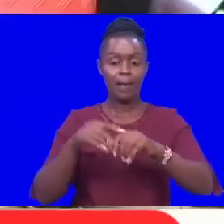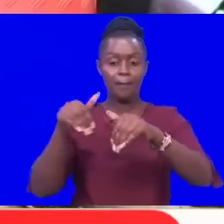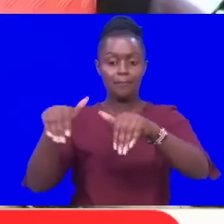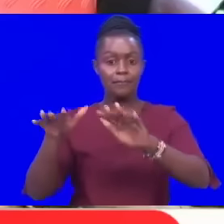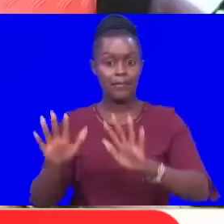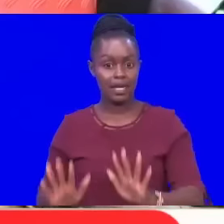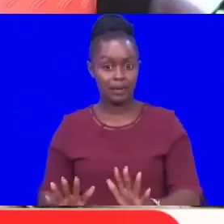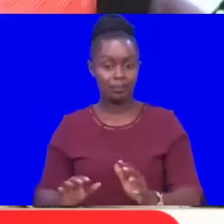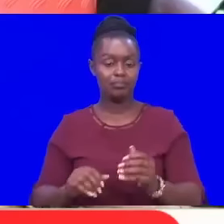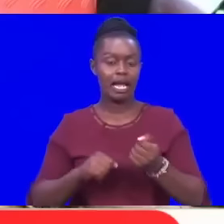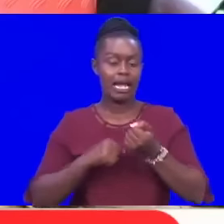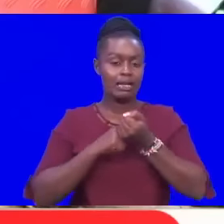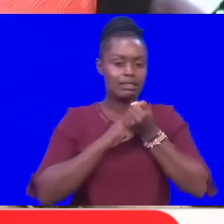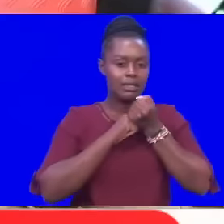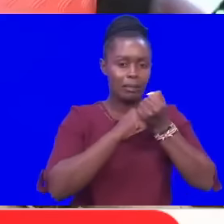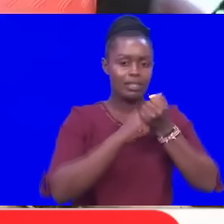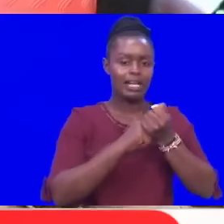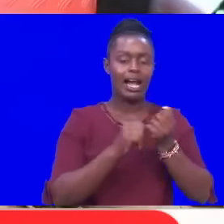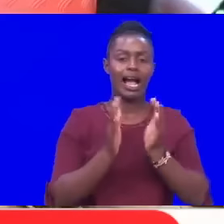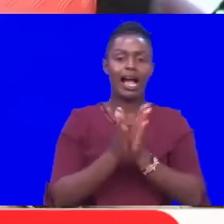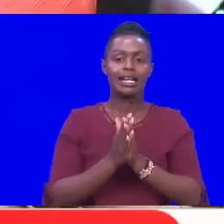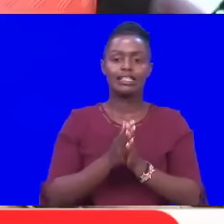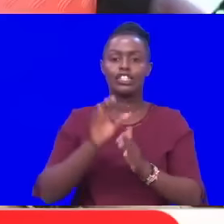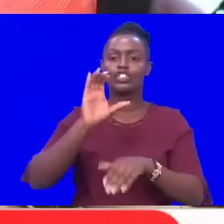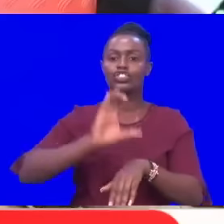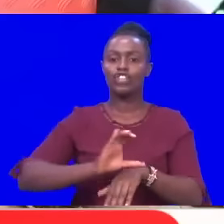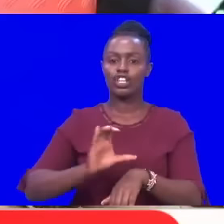kanisa, hata wakukura huku,